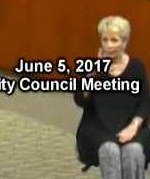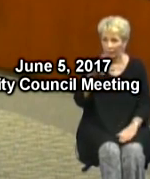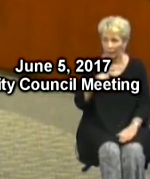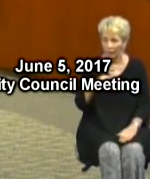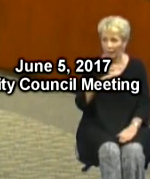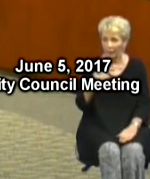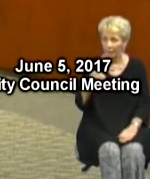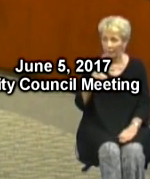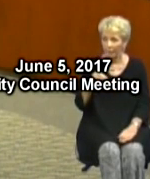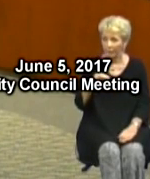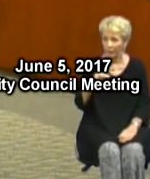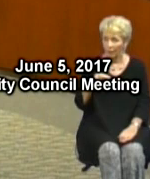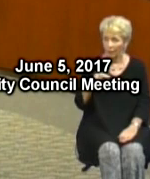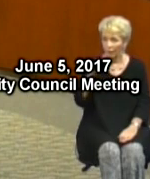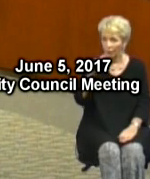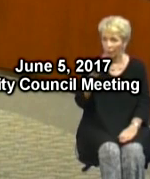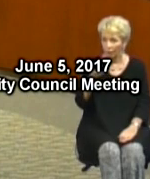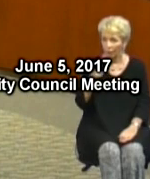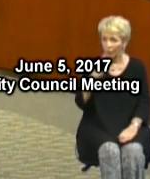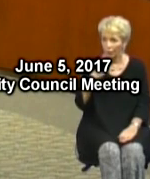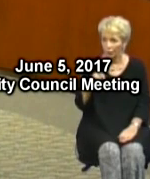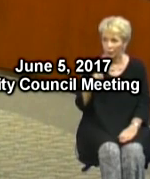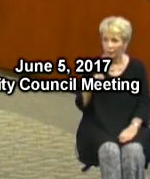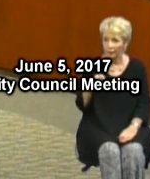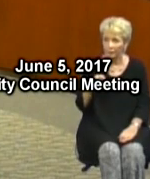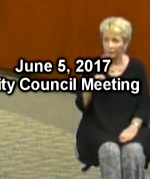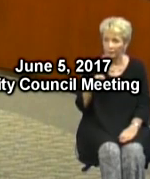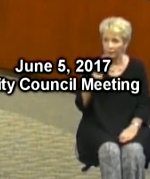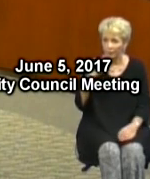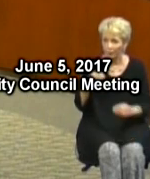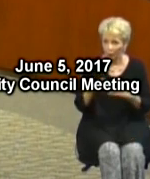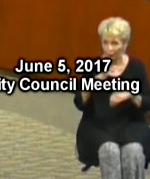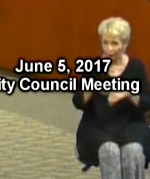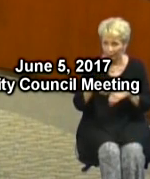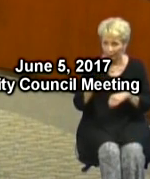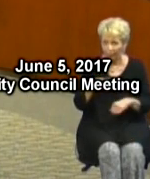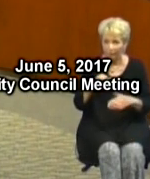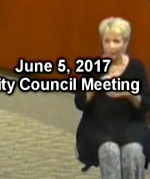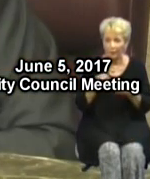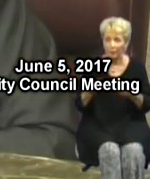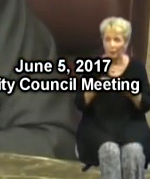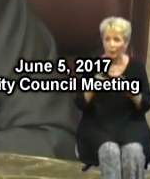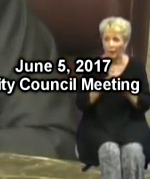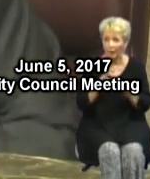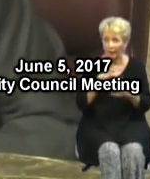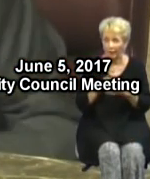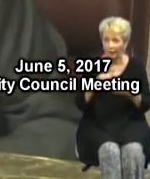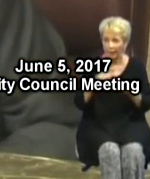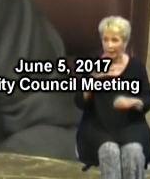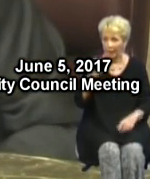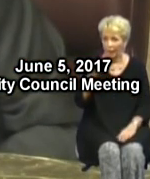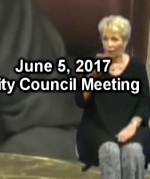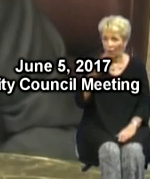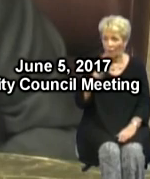North Fox Street. City Attorney, I'll ask one more time. One more time. This is a little more like the one in Carbon